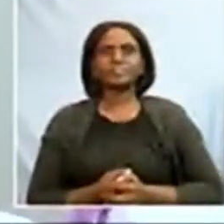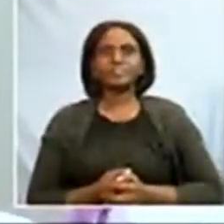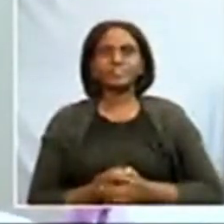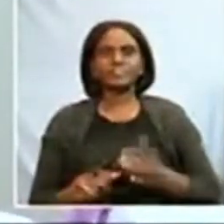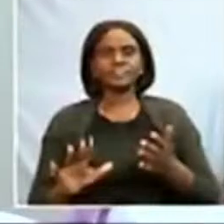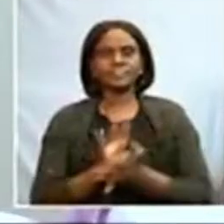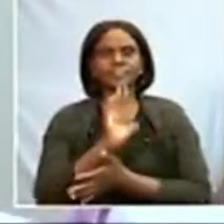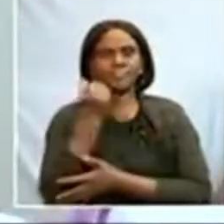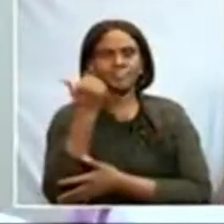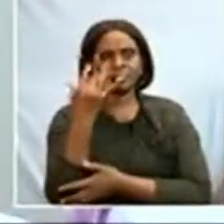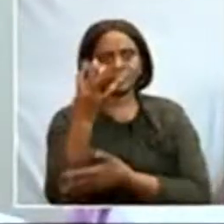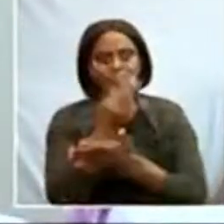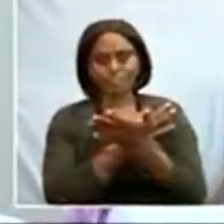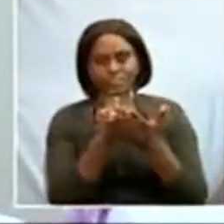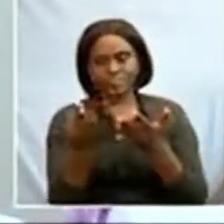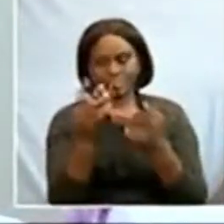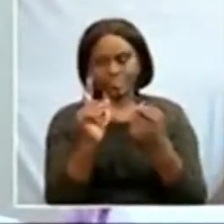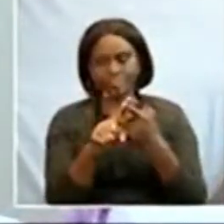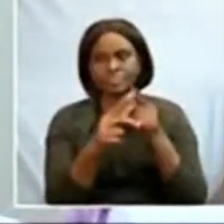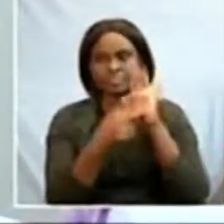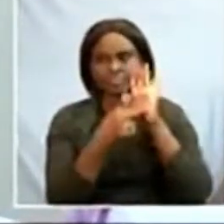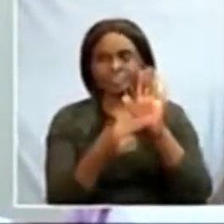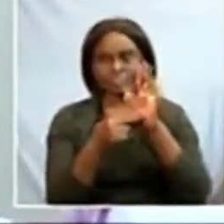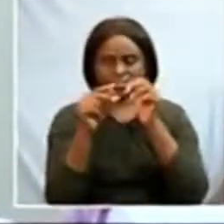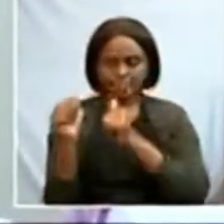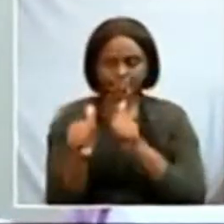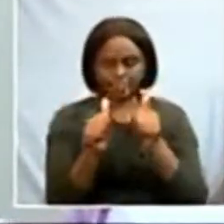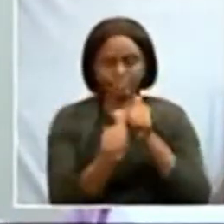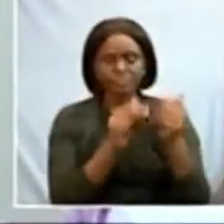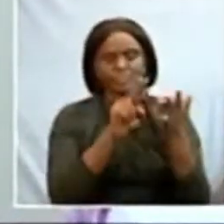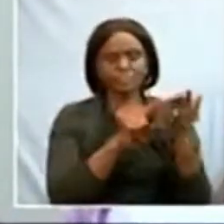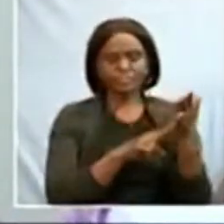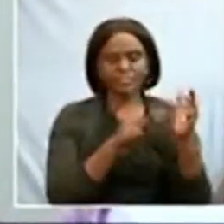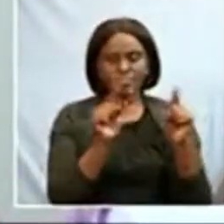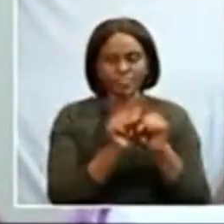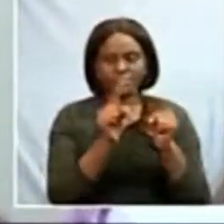Page 15, failure to avail activity reports,